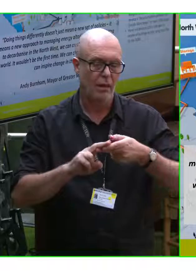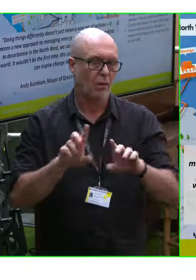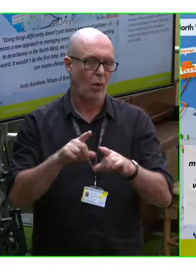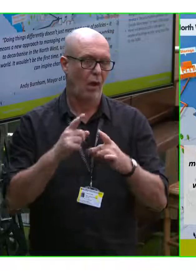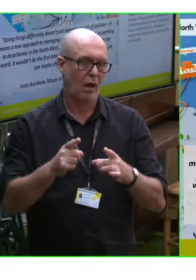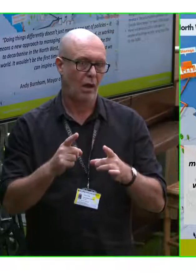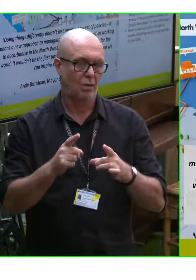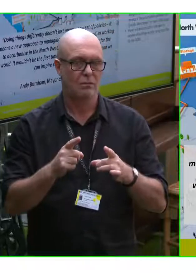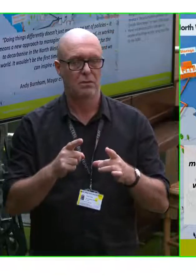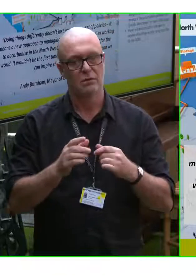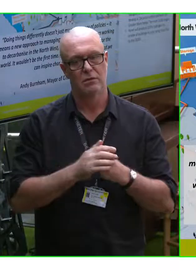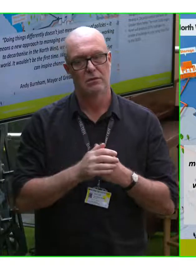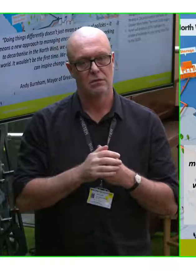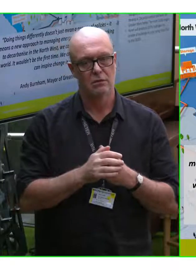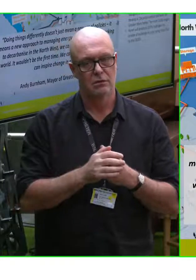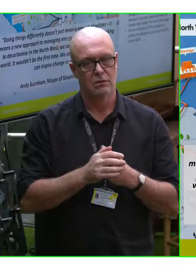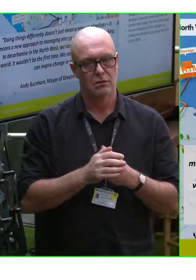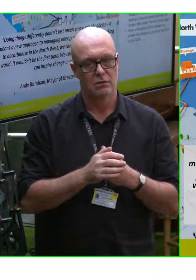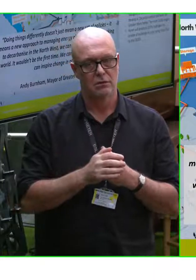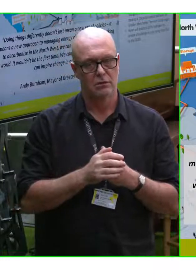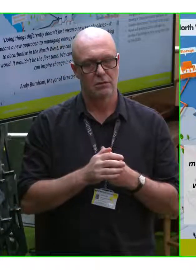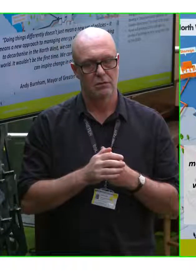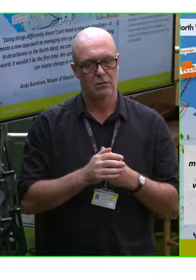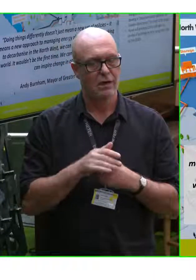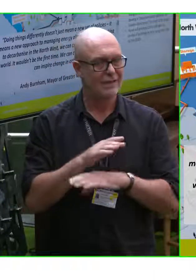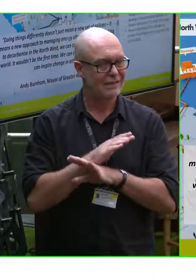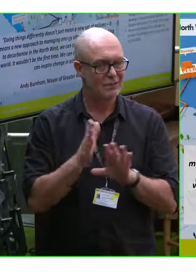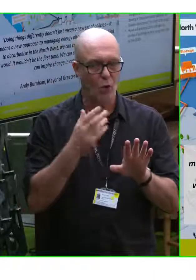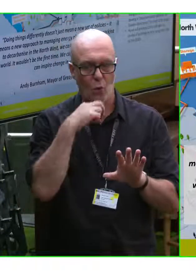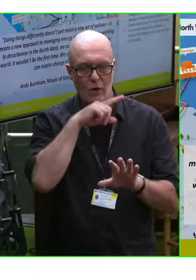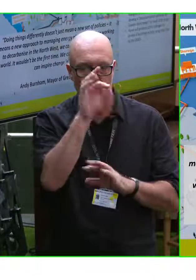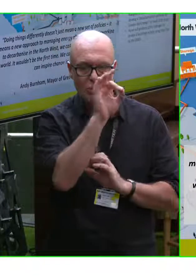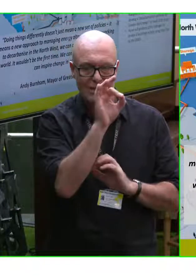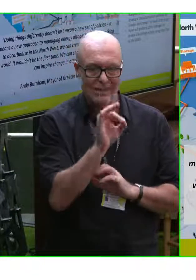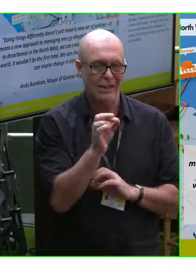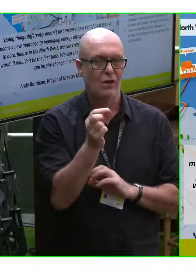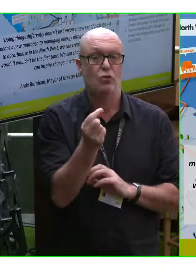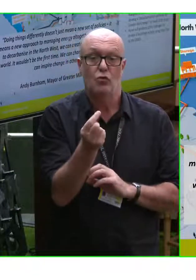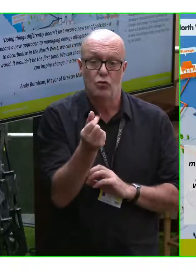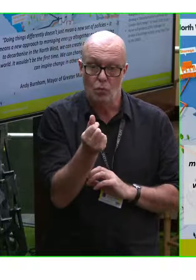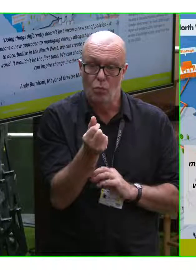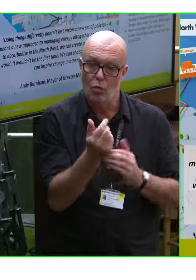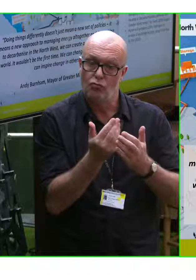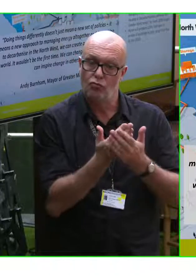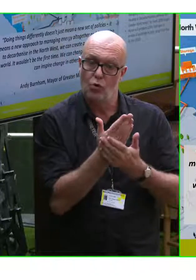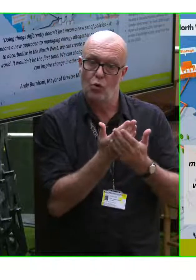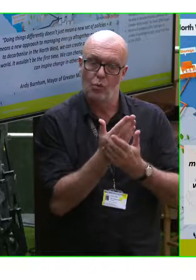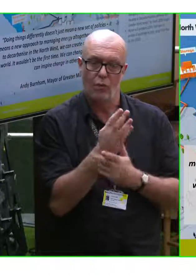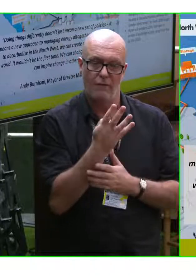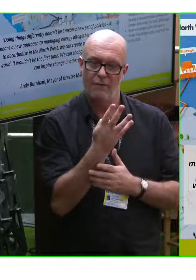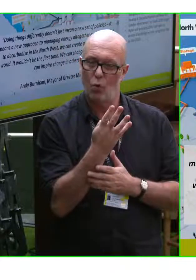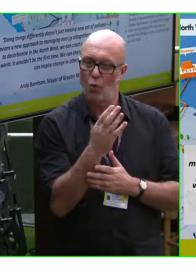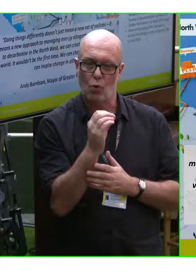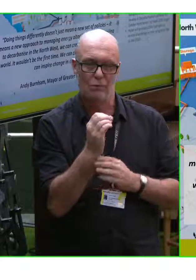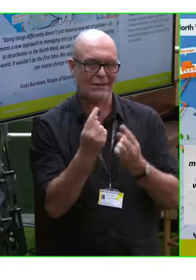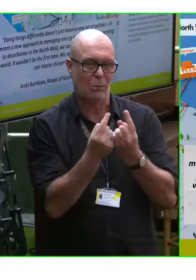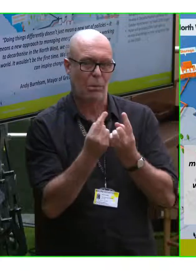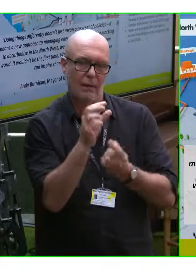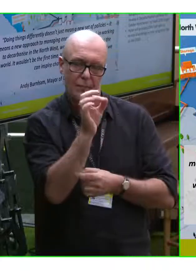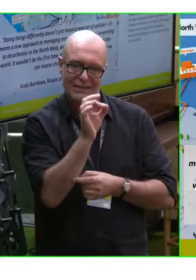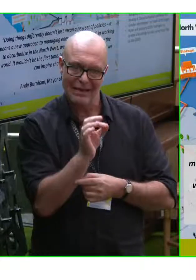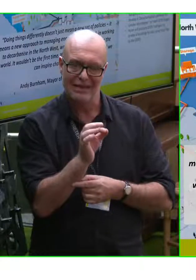the electricity that we use comes from renewable sources. It's not 100%. So I think that in mind, it's recognising that projects